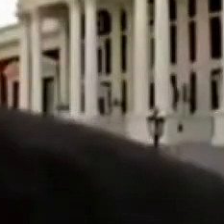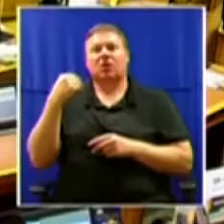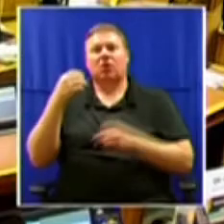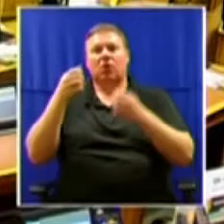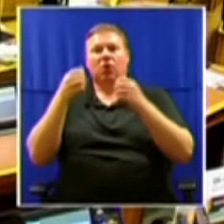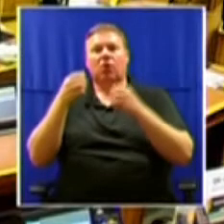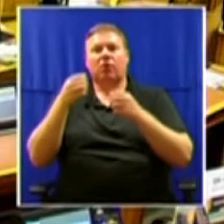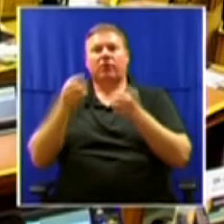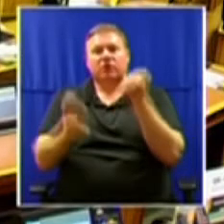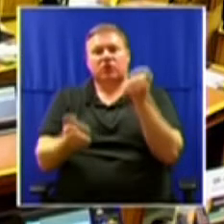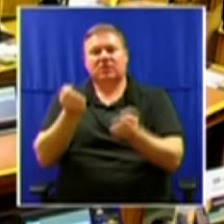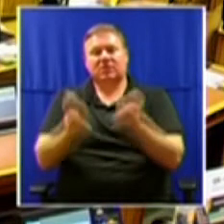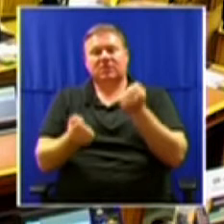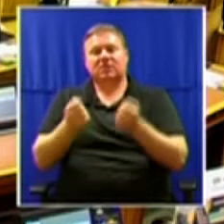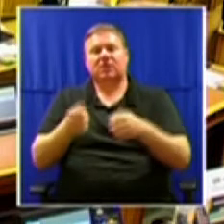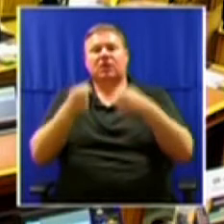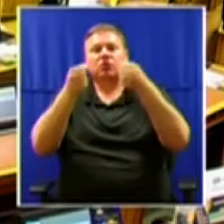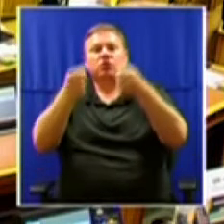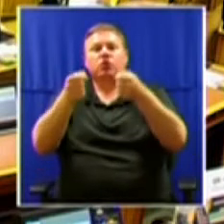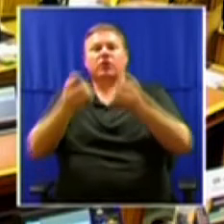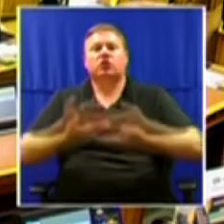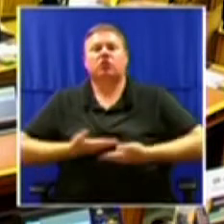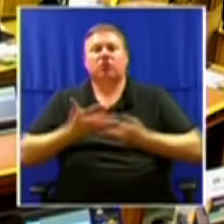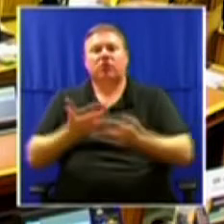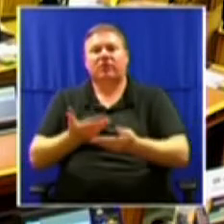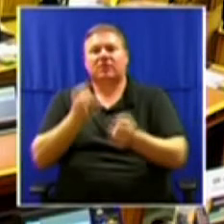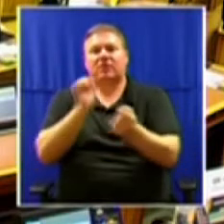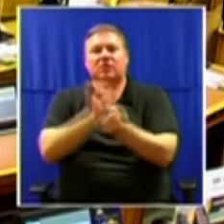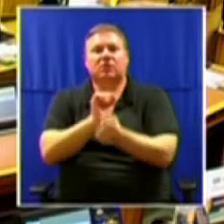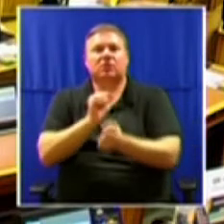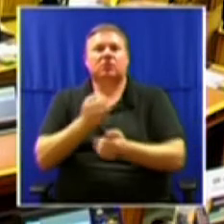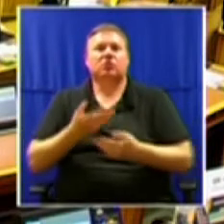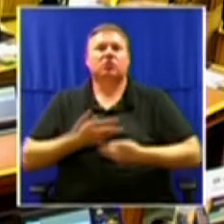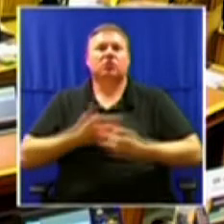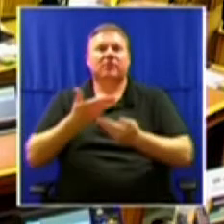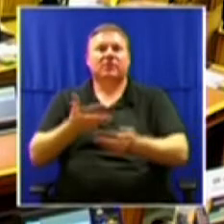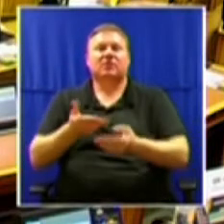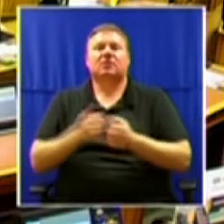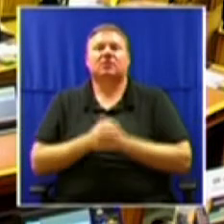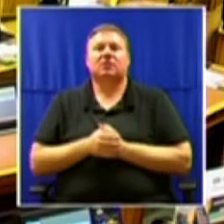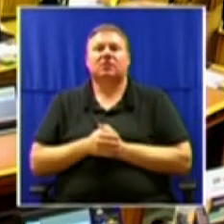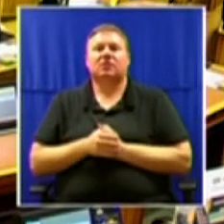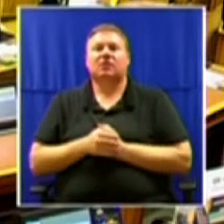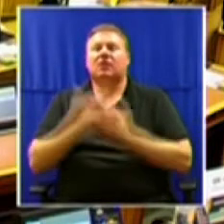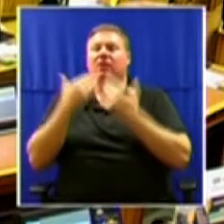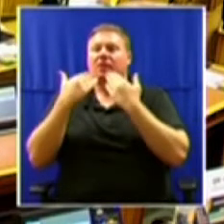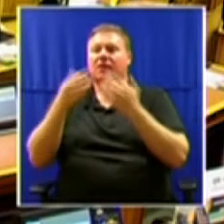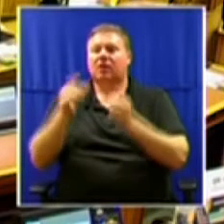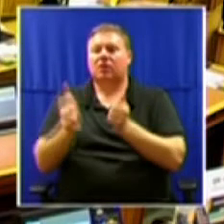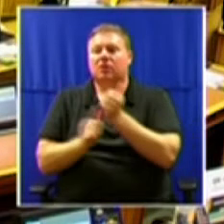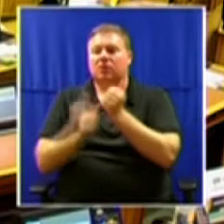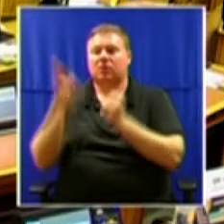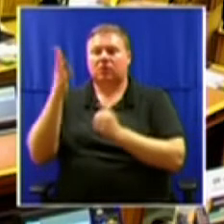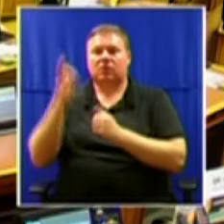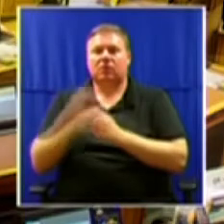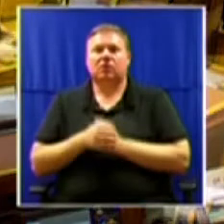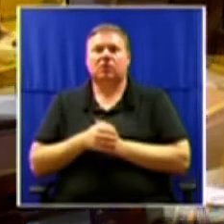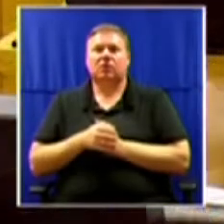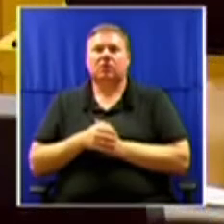Thank you, Honorable Deputy Speaker. There is notable progress with the construction of the